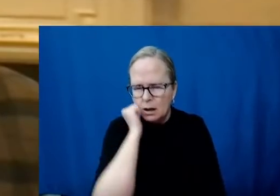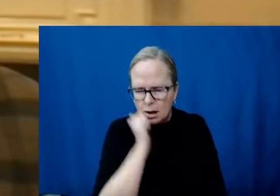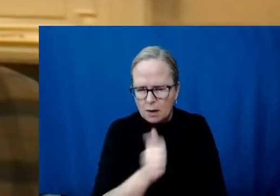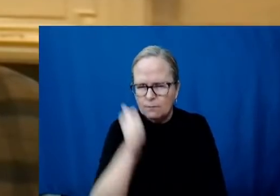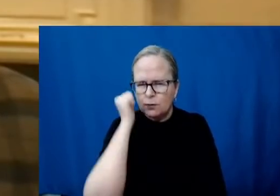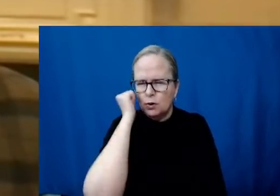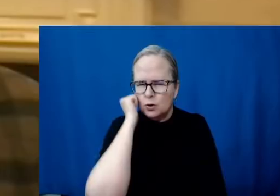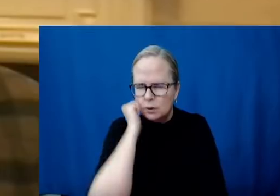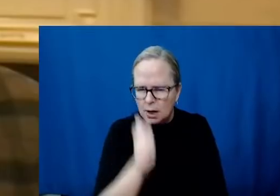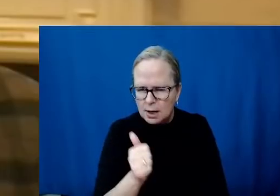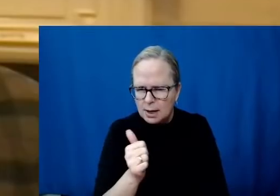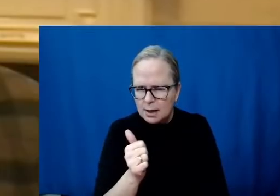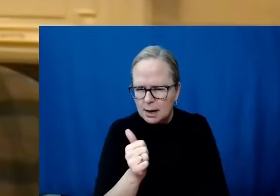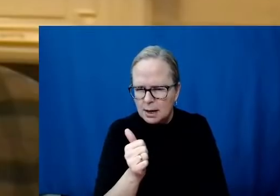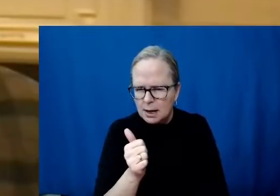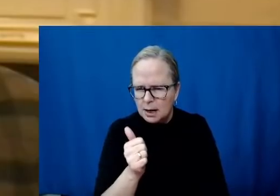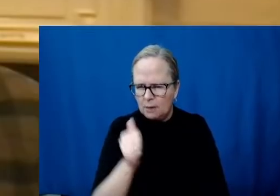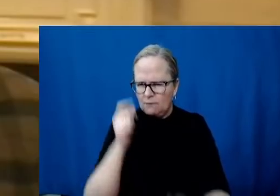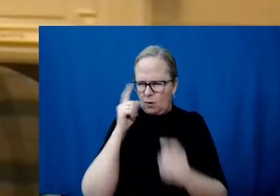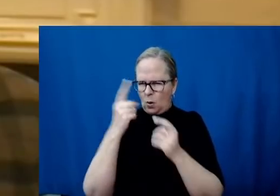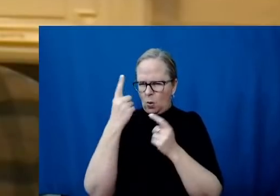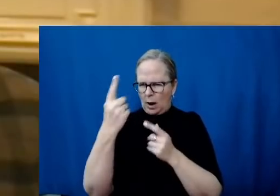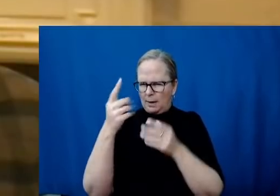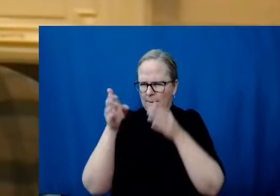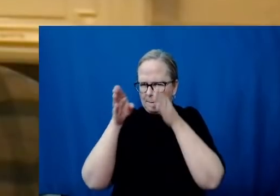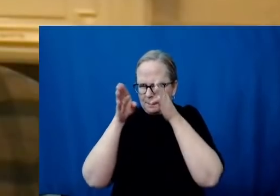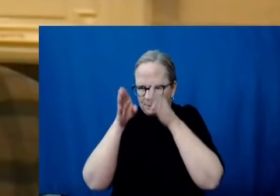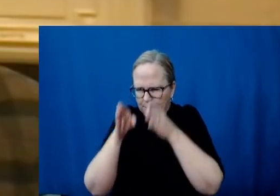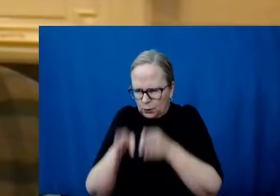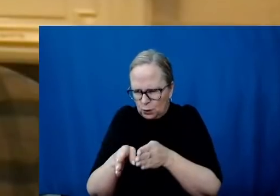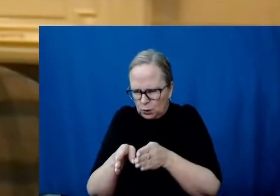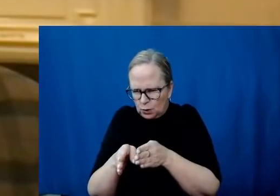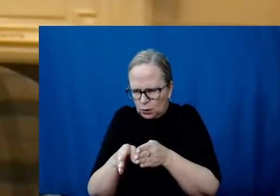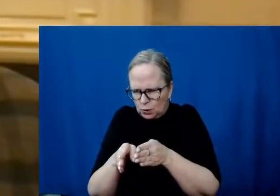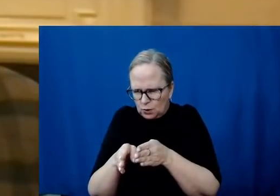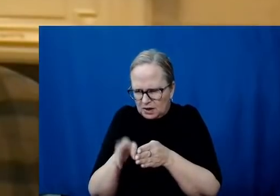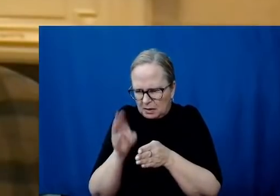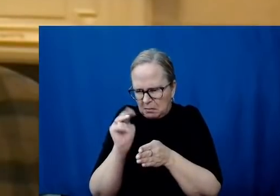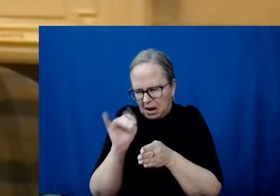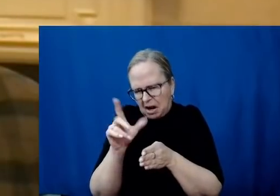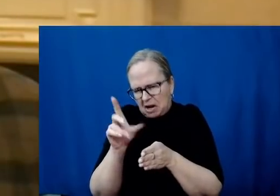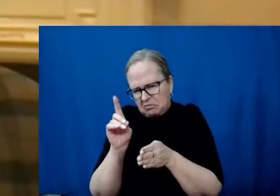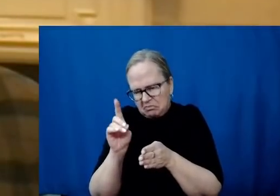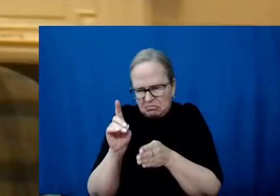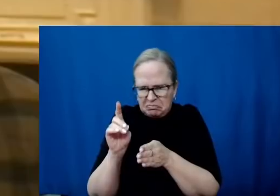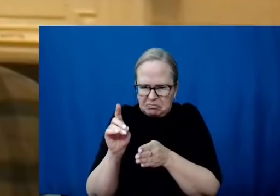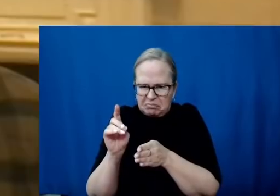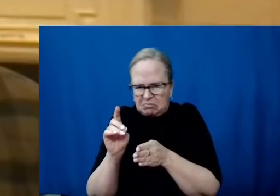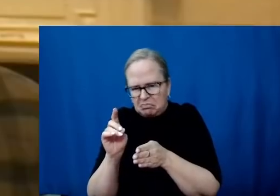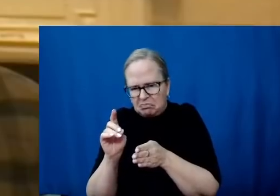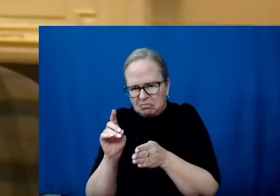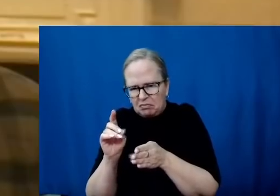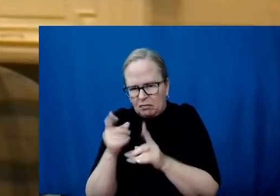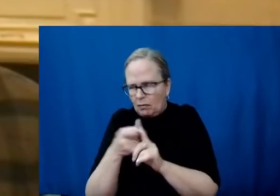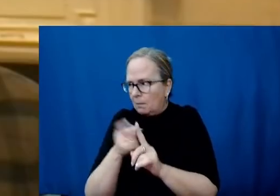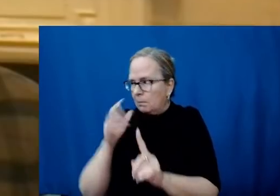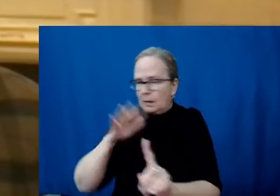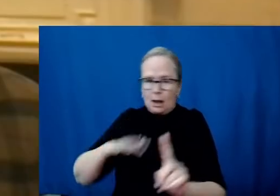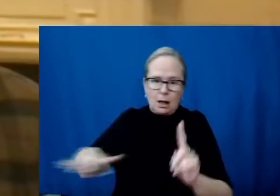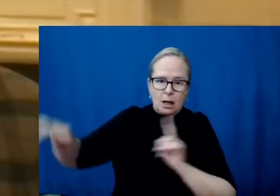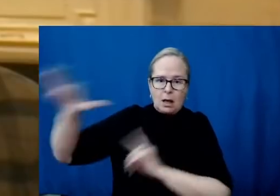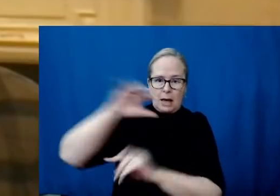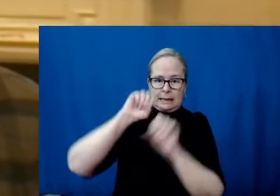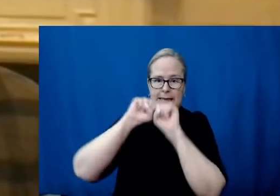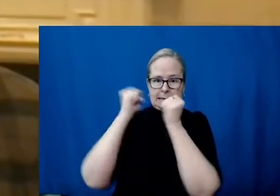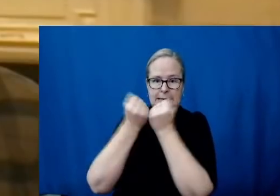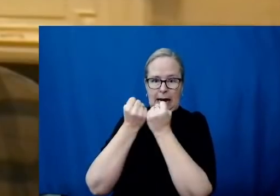So maybe it's relatively mild for the individual from a hospitalization and death perspective, but from a societal